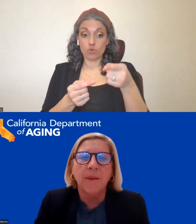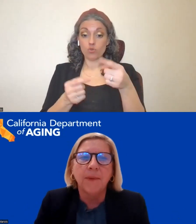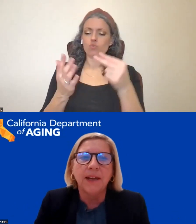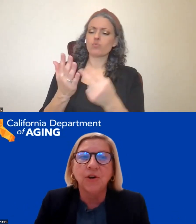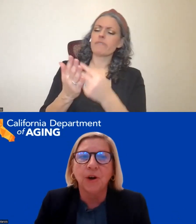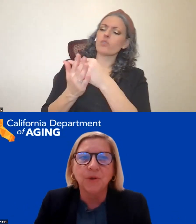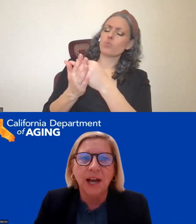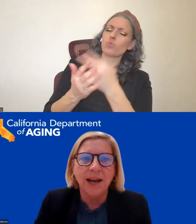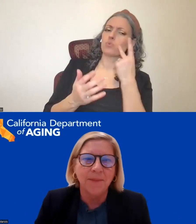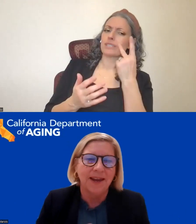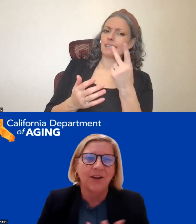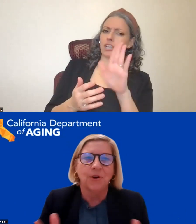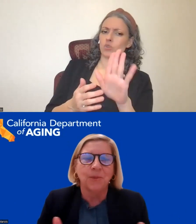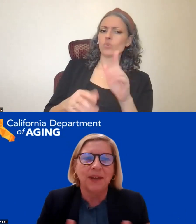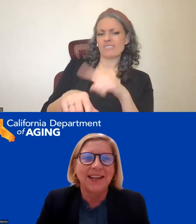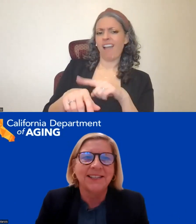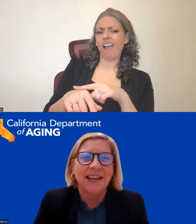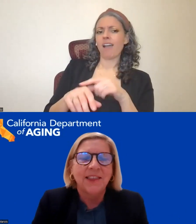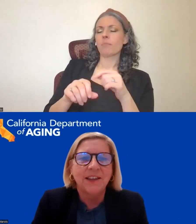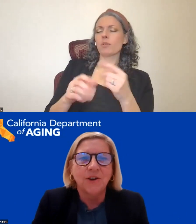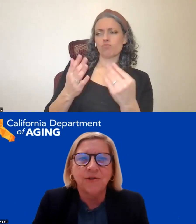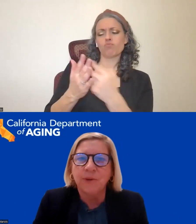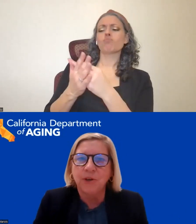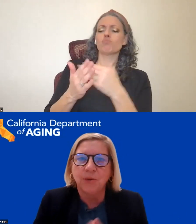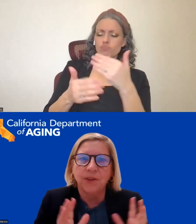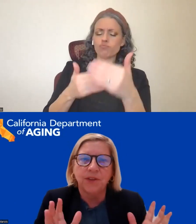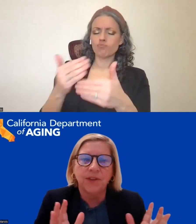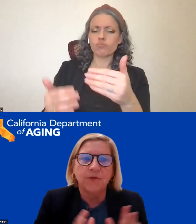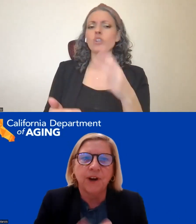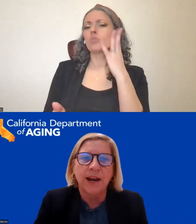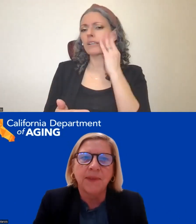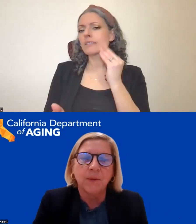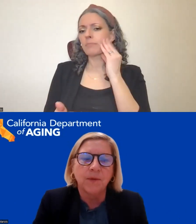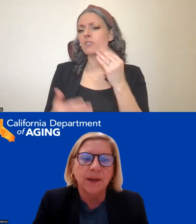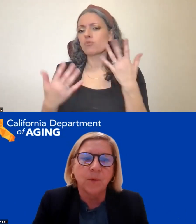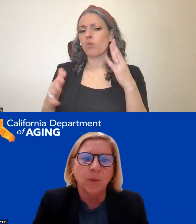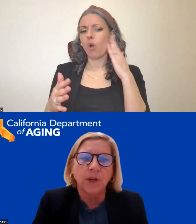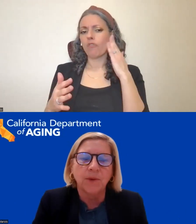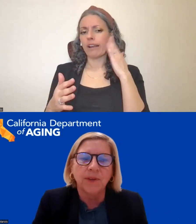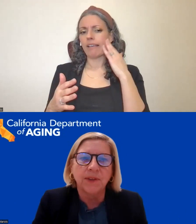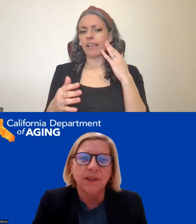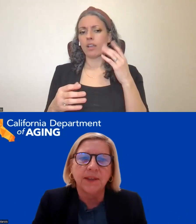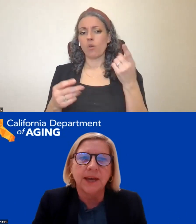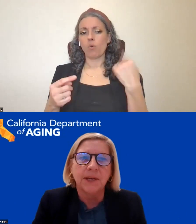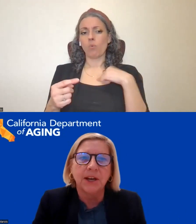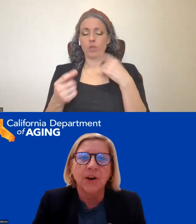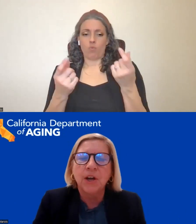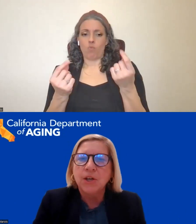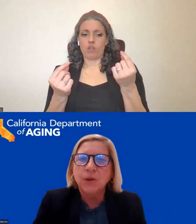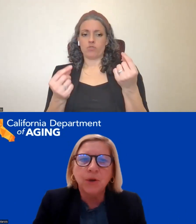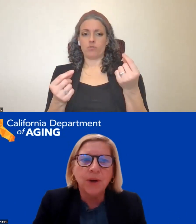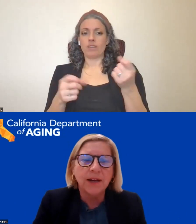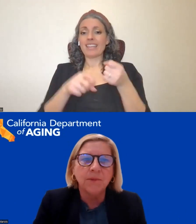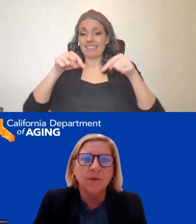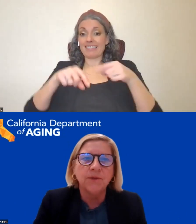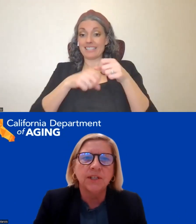them in your own time, at your own pace, that you're familiar with the frame that we're working with in the coming year.